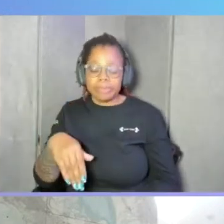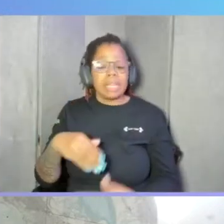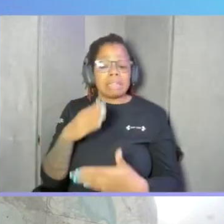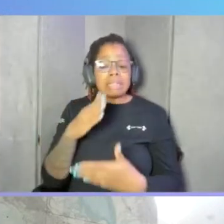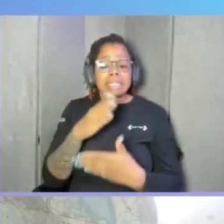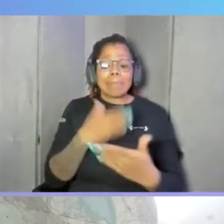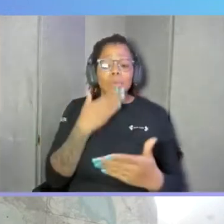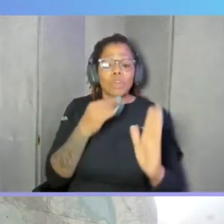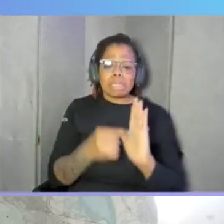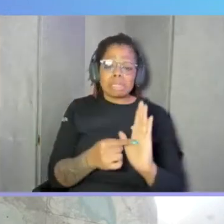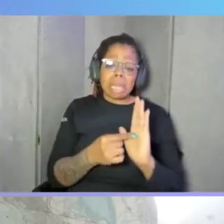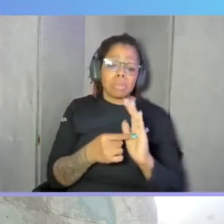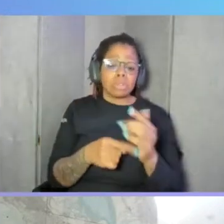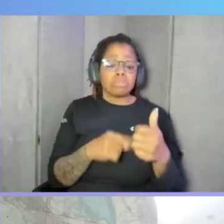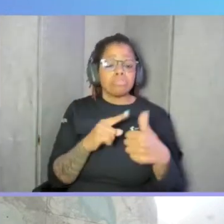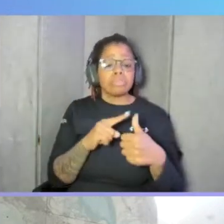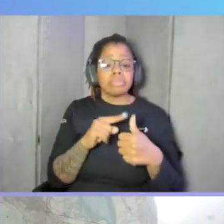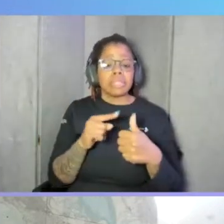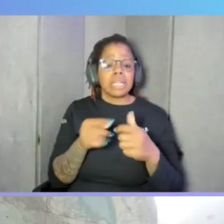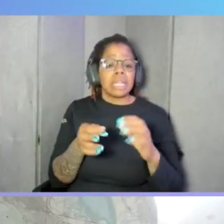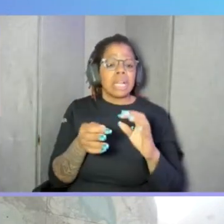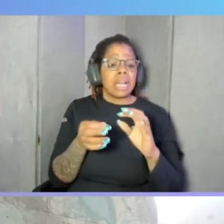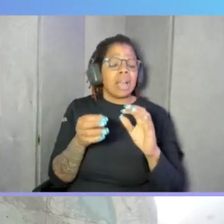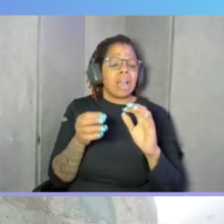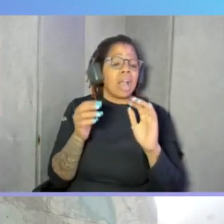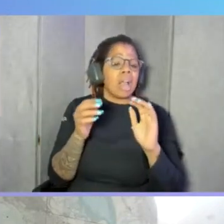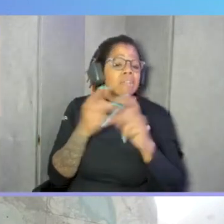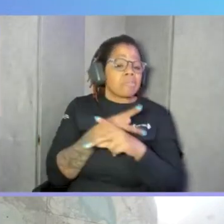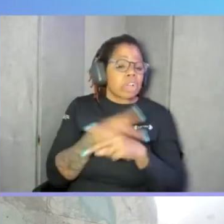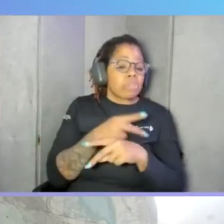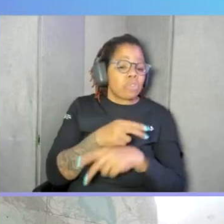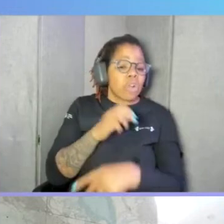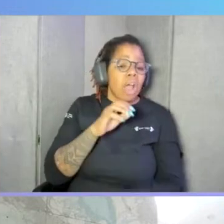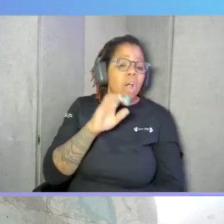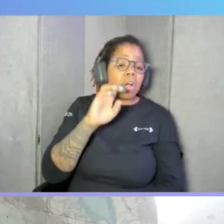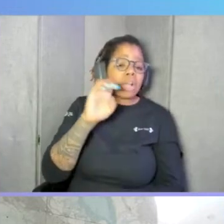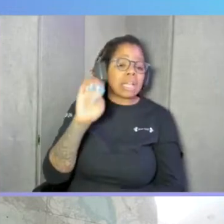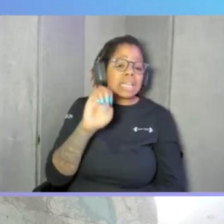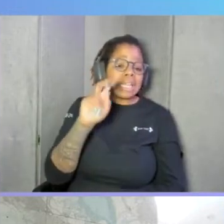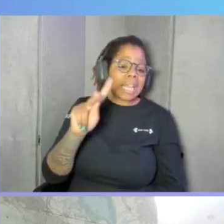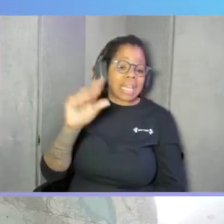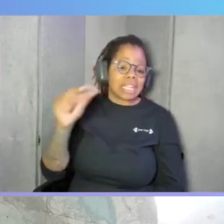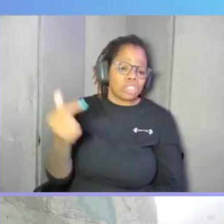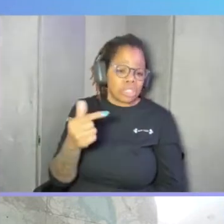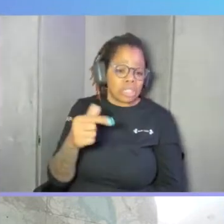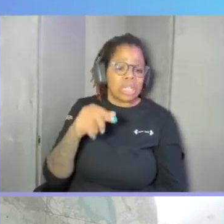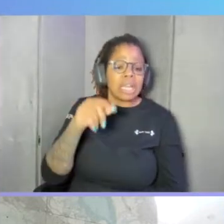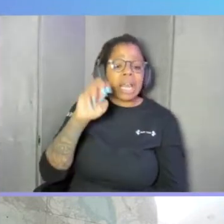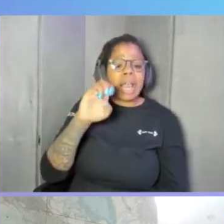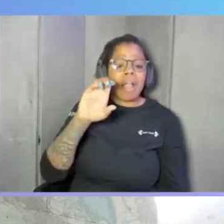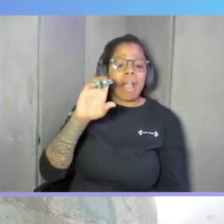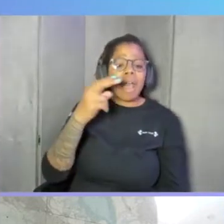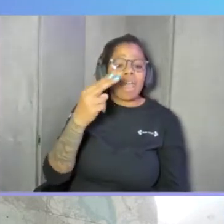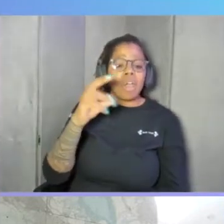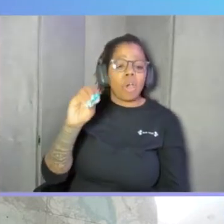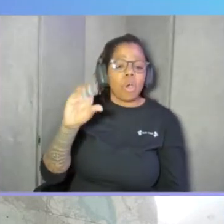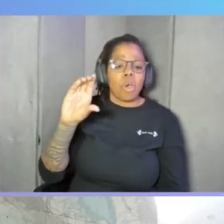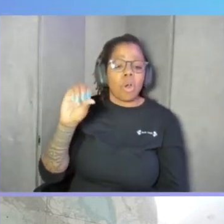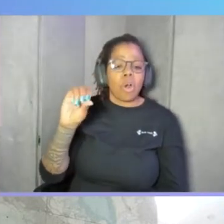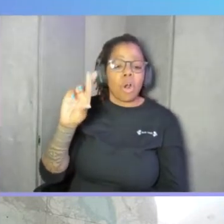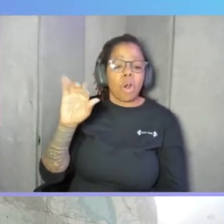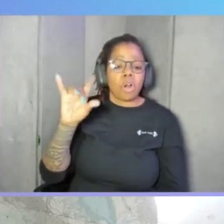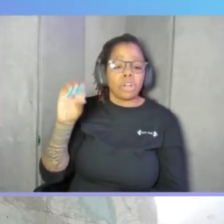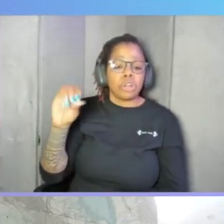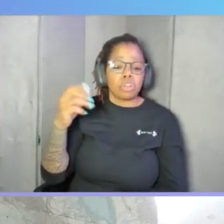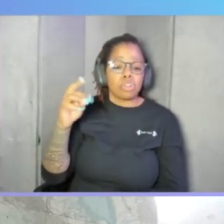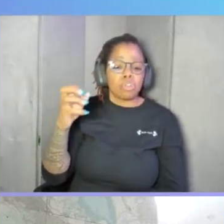would be interpreting echocardiograms. That's something that machine learning and AI is very, very good